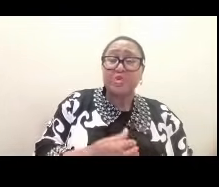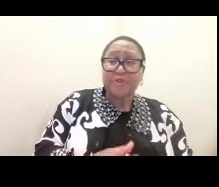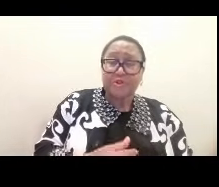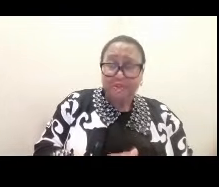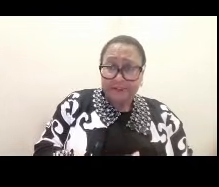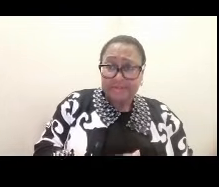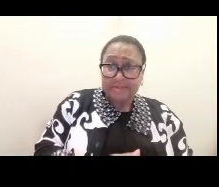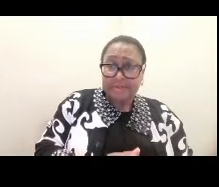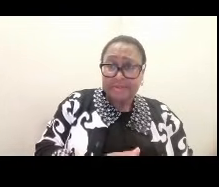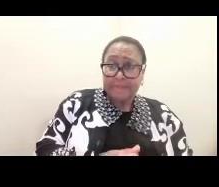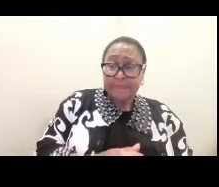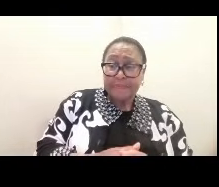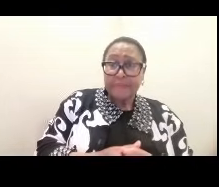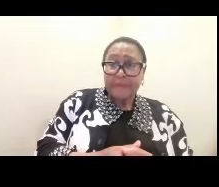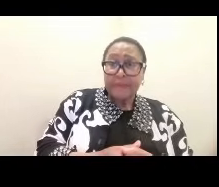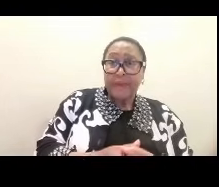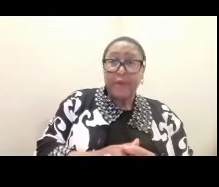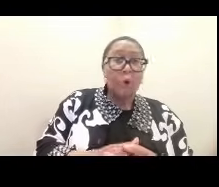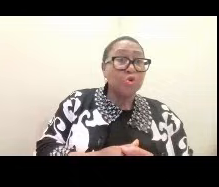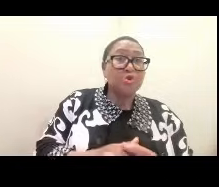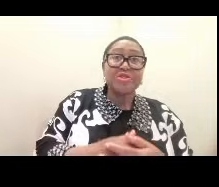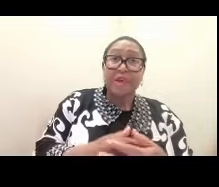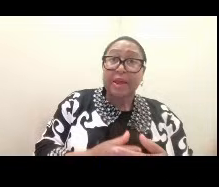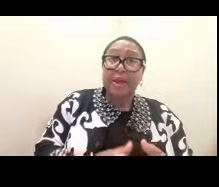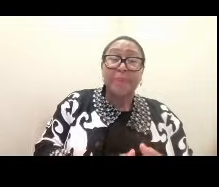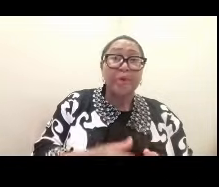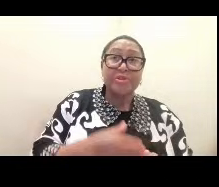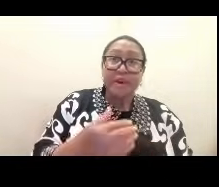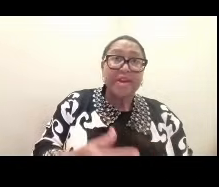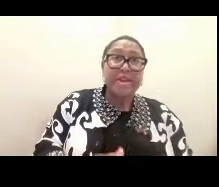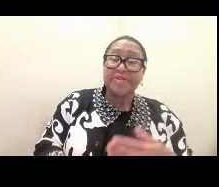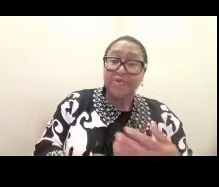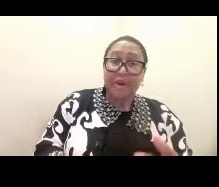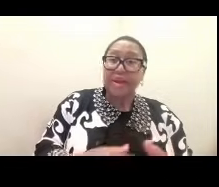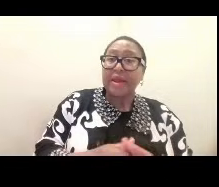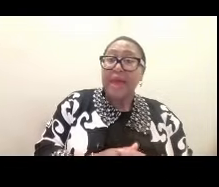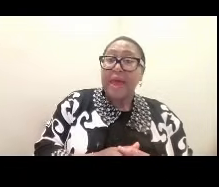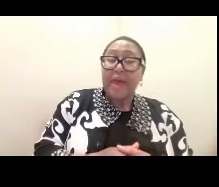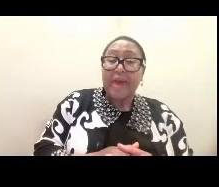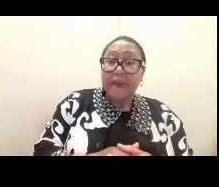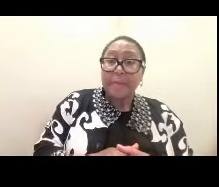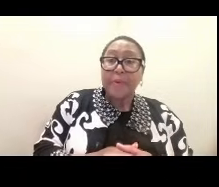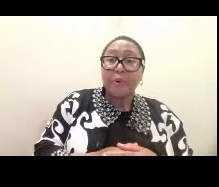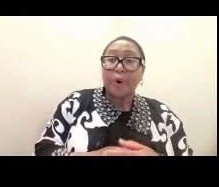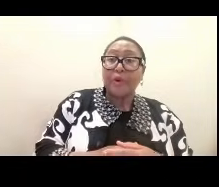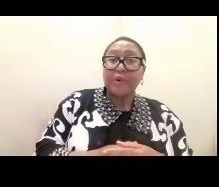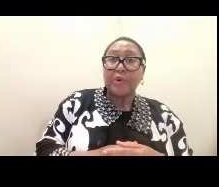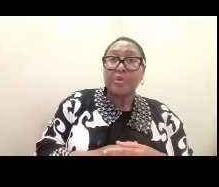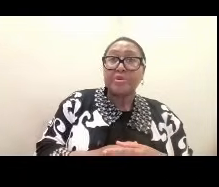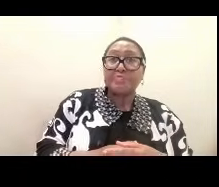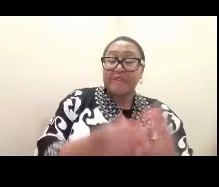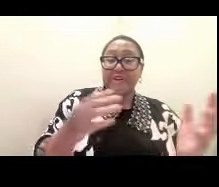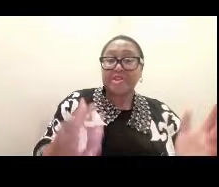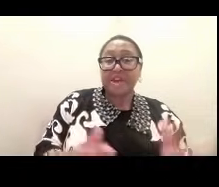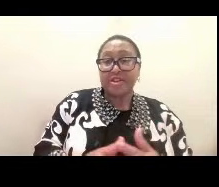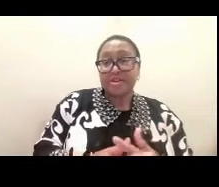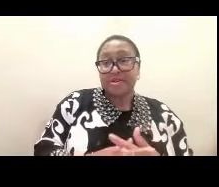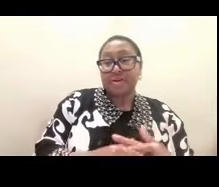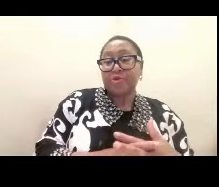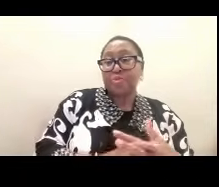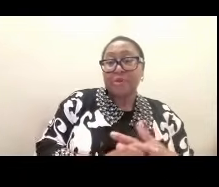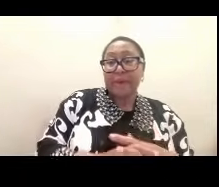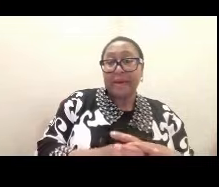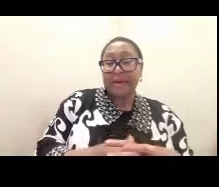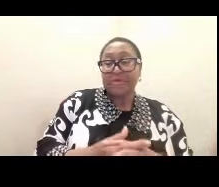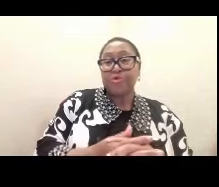and work with civil societies. And also keep on training young people on behavior